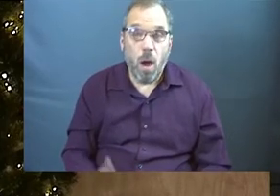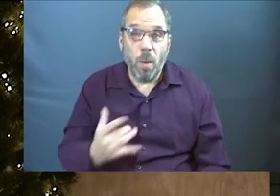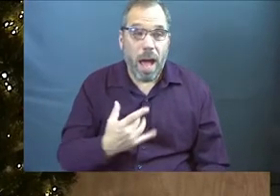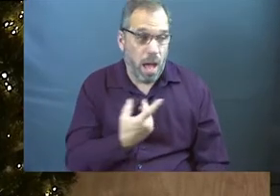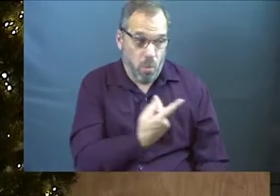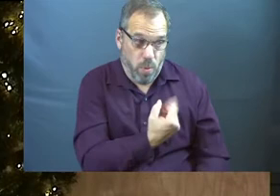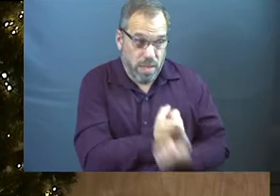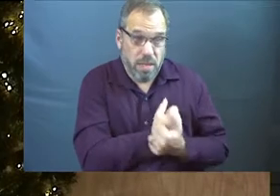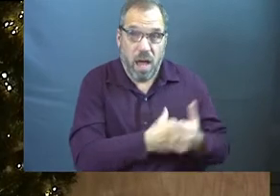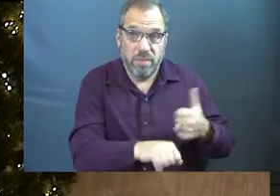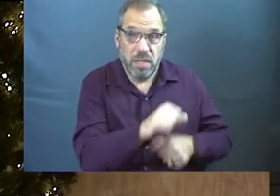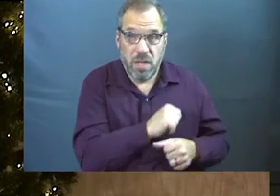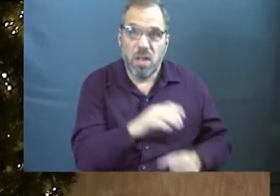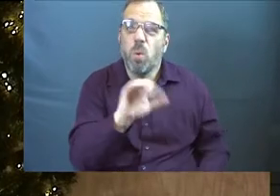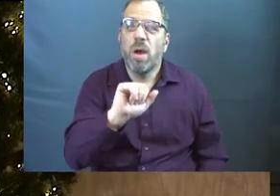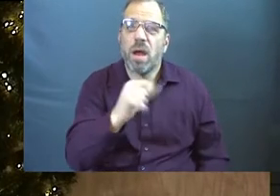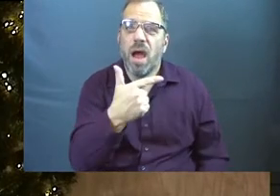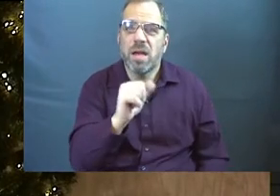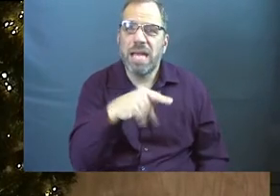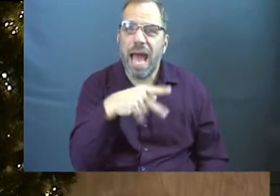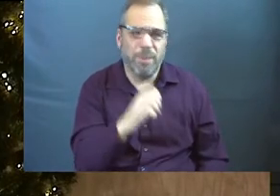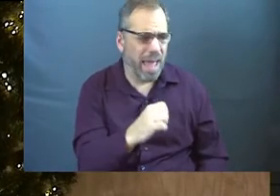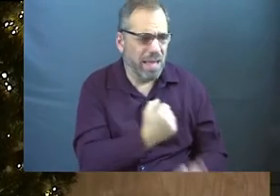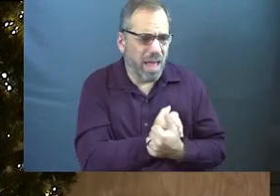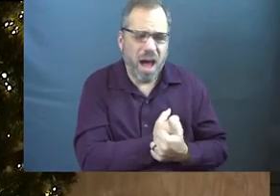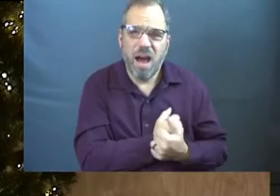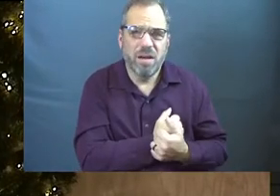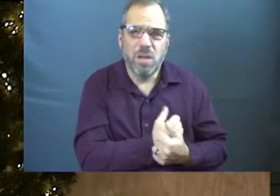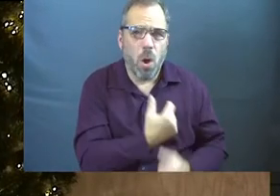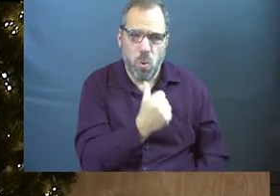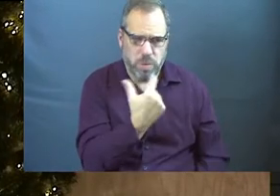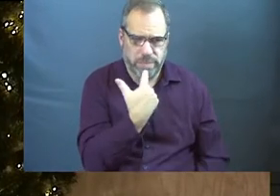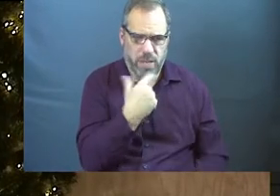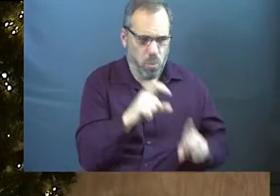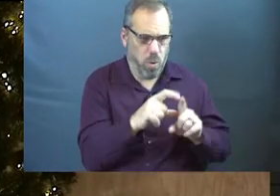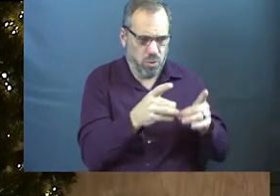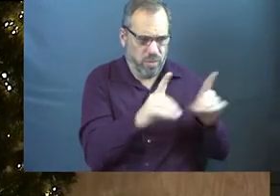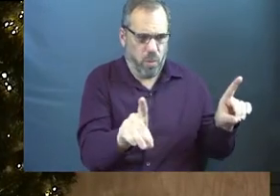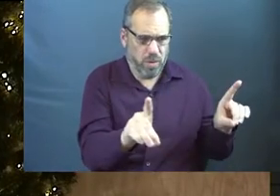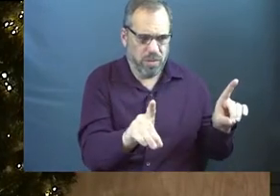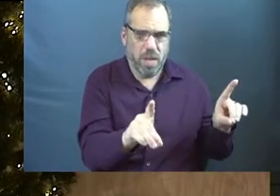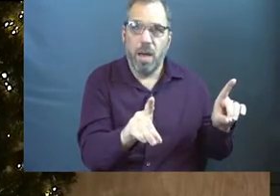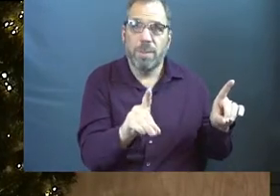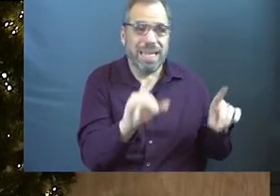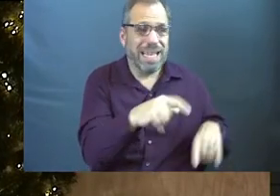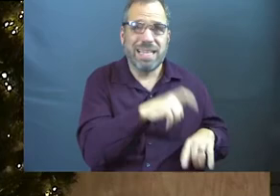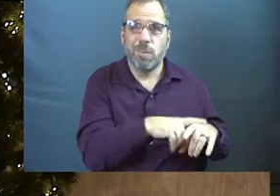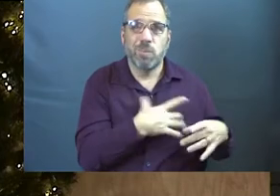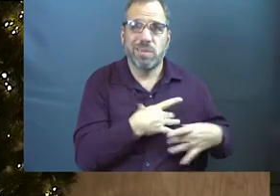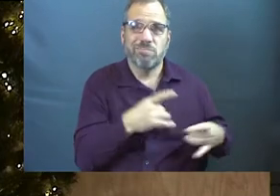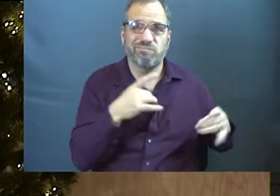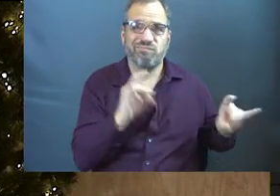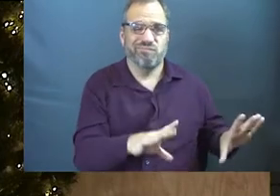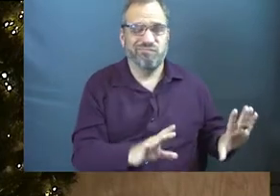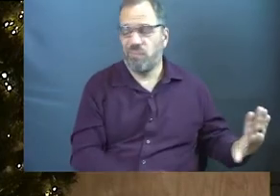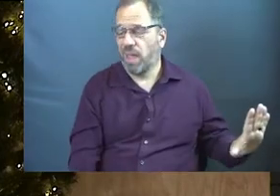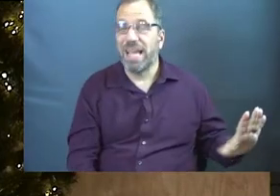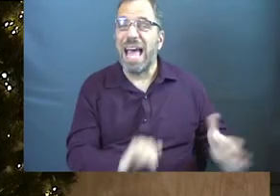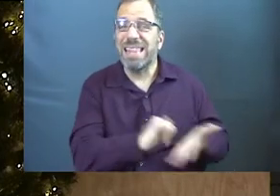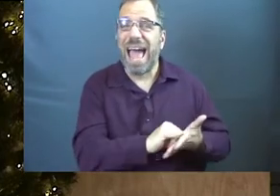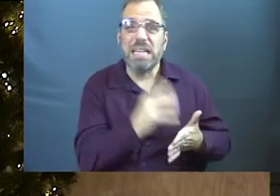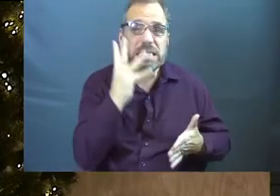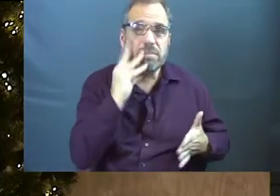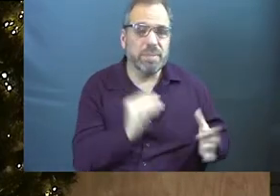Because we loved each other, agape, we were committed to each other. We never would have said the word divorce, but we didn't like each other anymore. And we were just in that